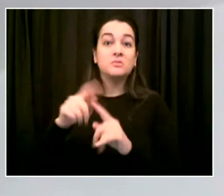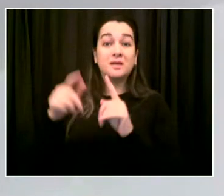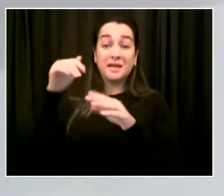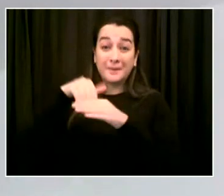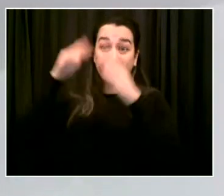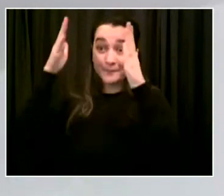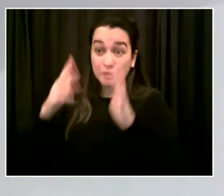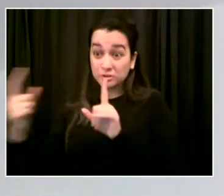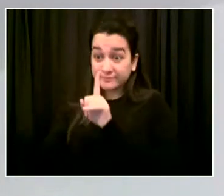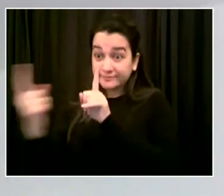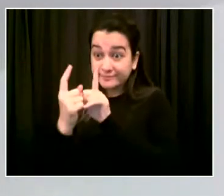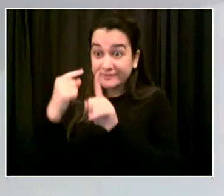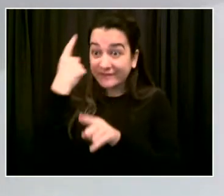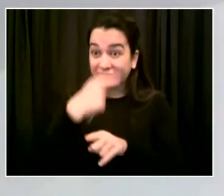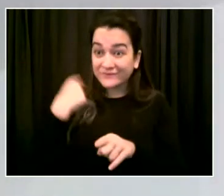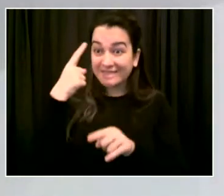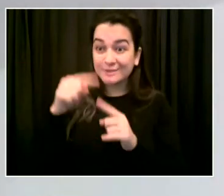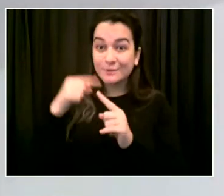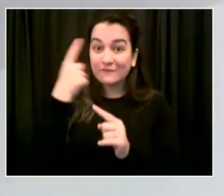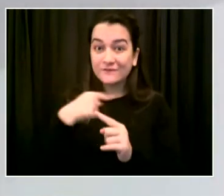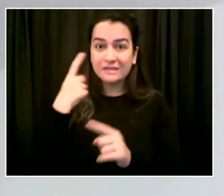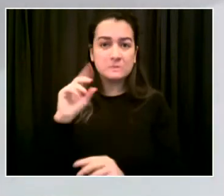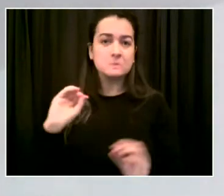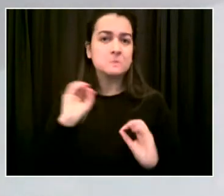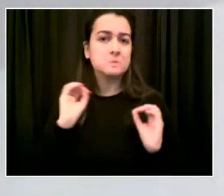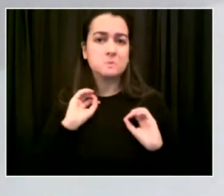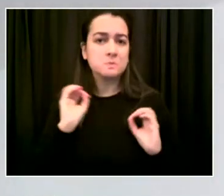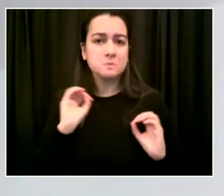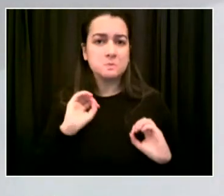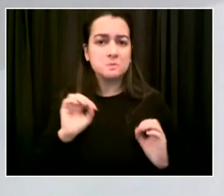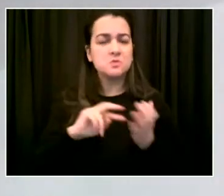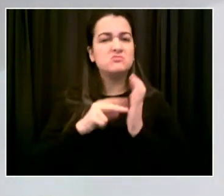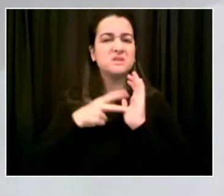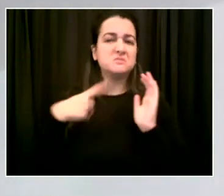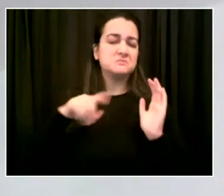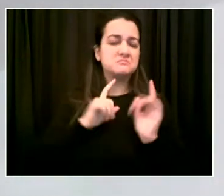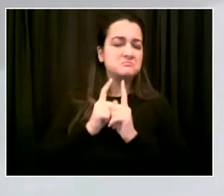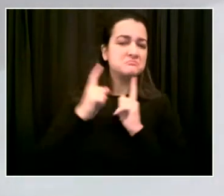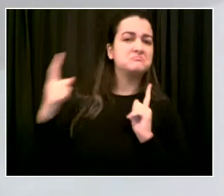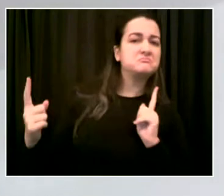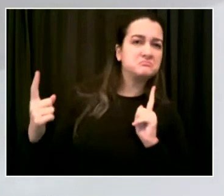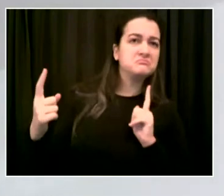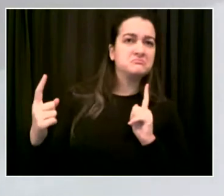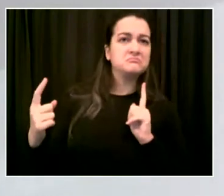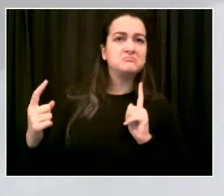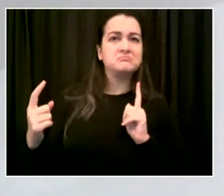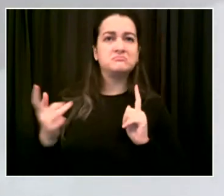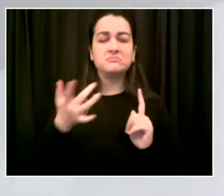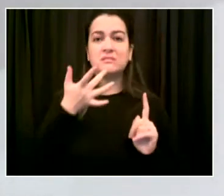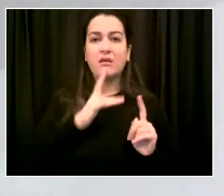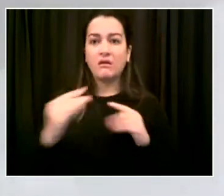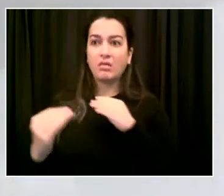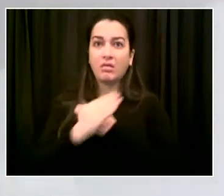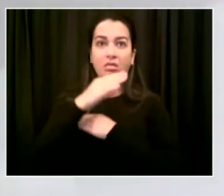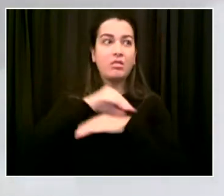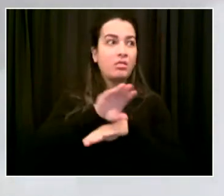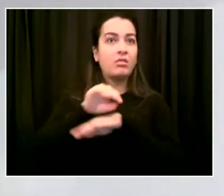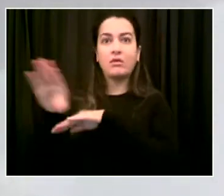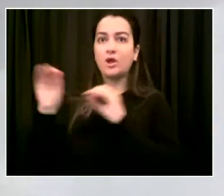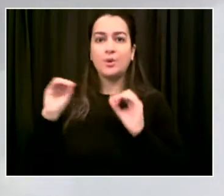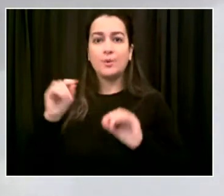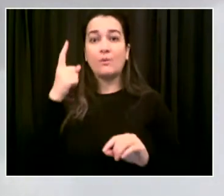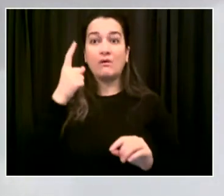to communicate virtually throughout the city. But as you say, Mr. Mayor, we will do